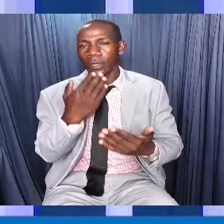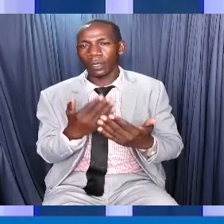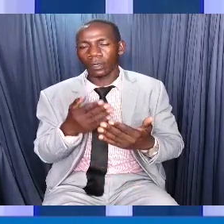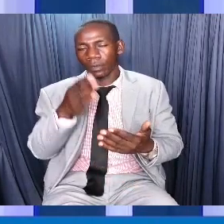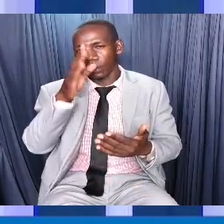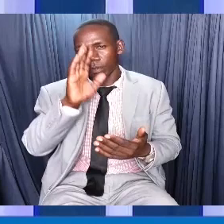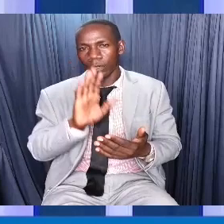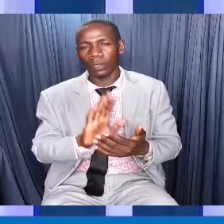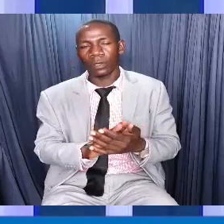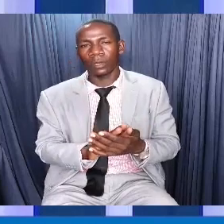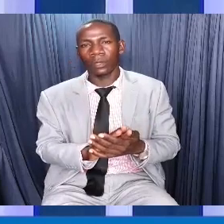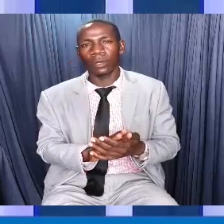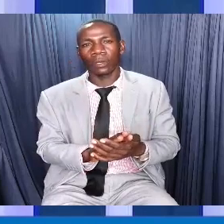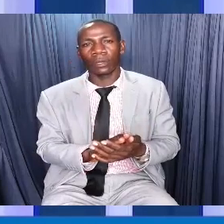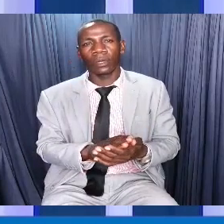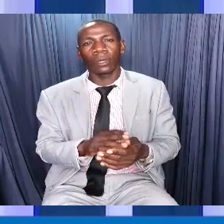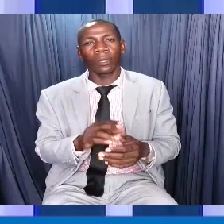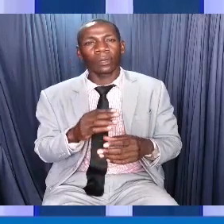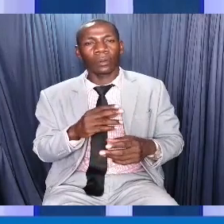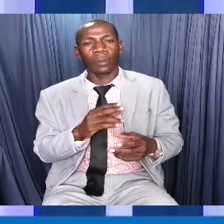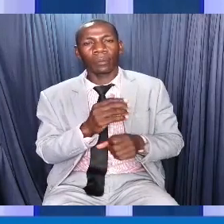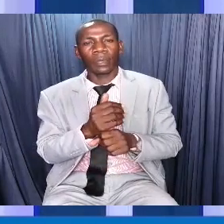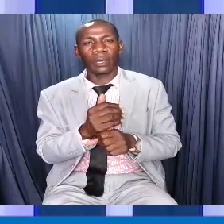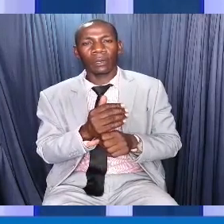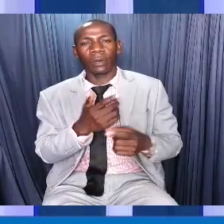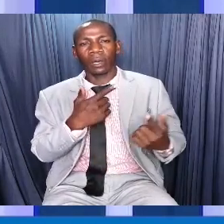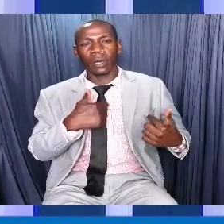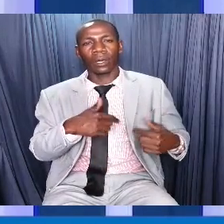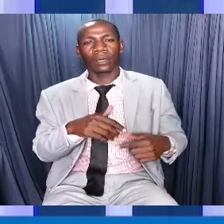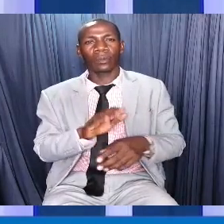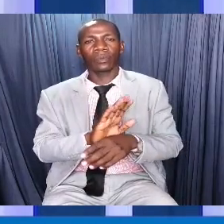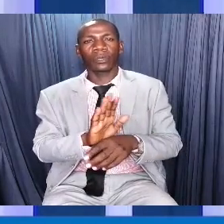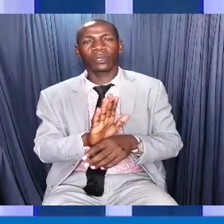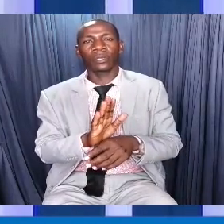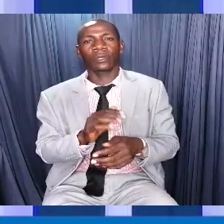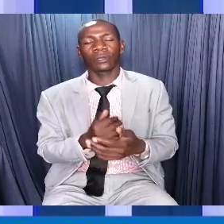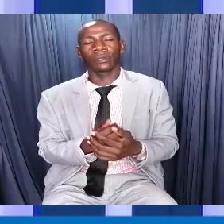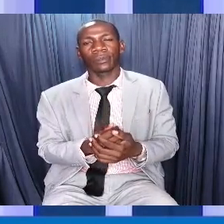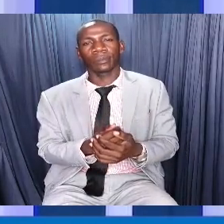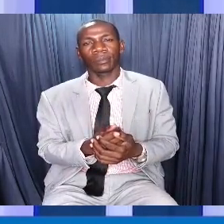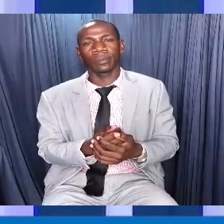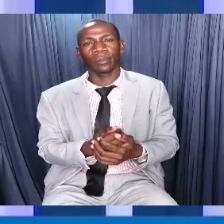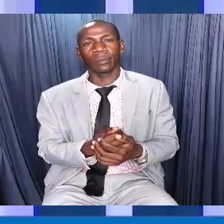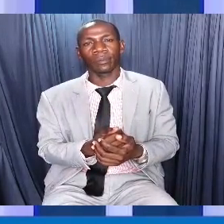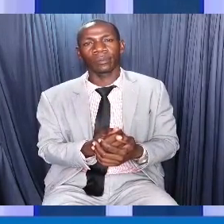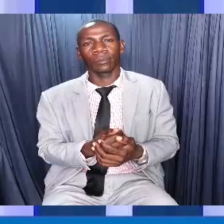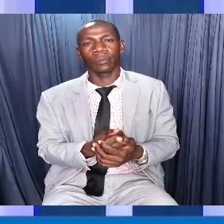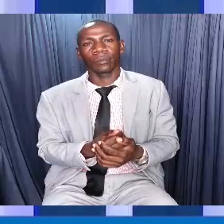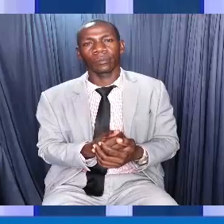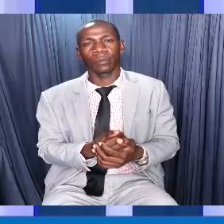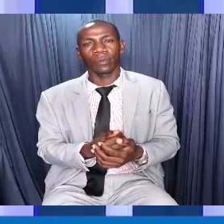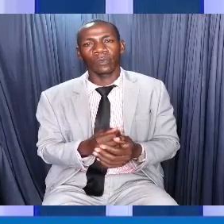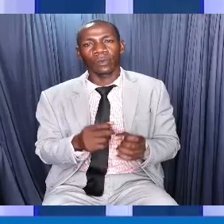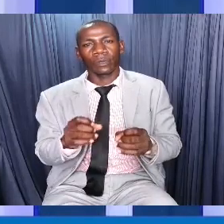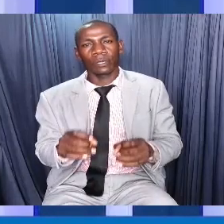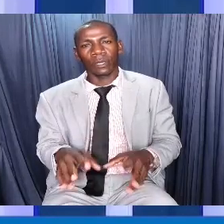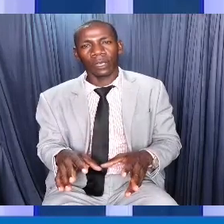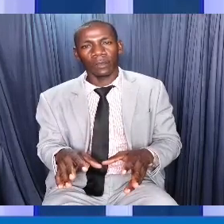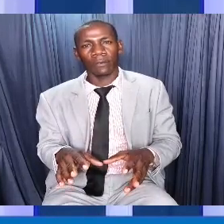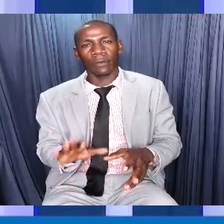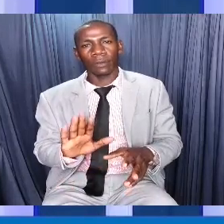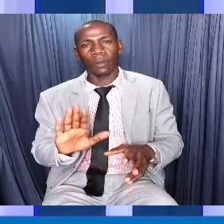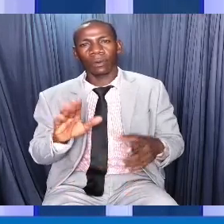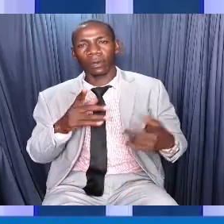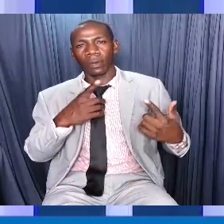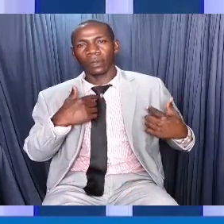some choruses. Yani, make your heart busy. Make your heart busy. Mana ukiwachilia kidogo moyo wako.